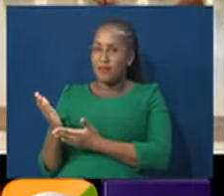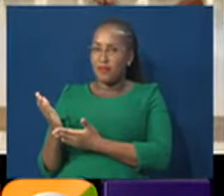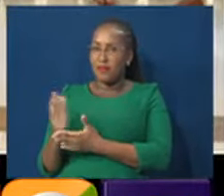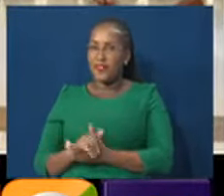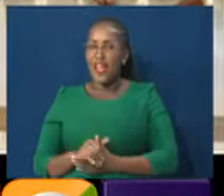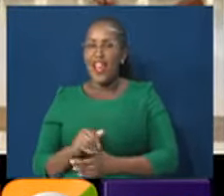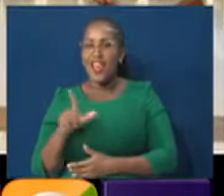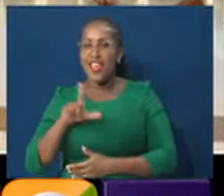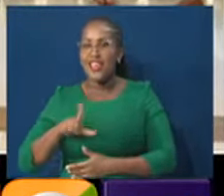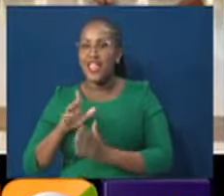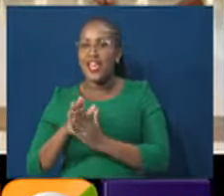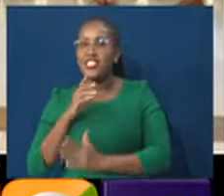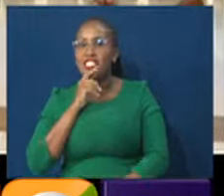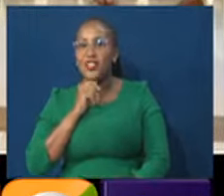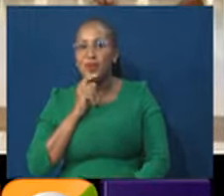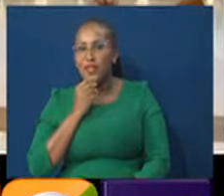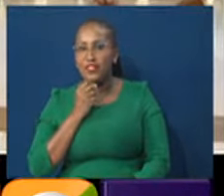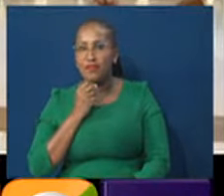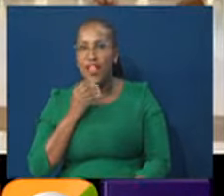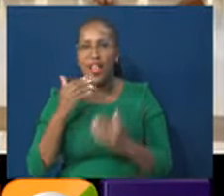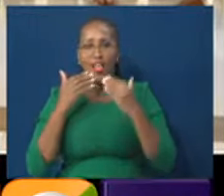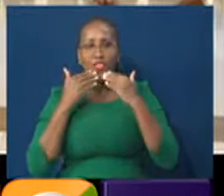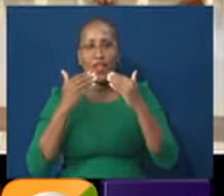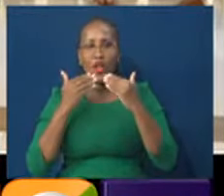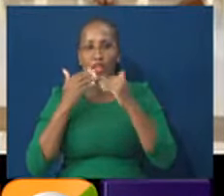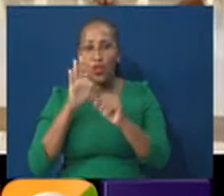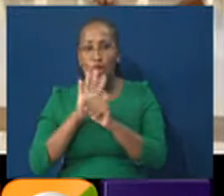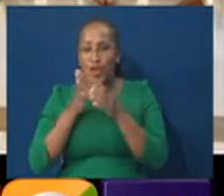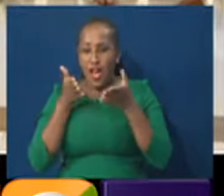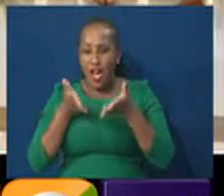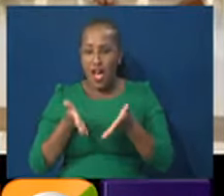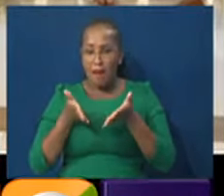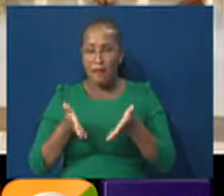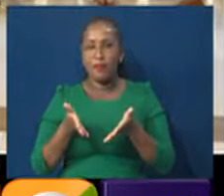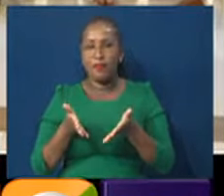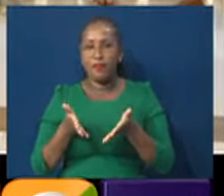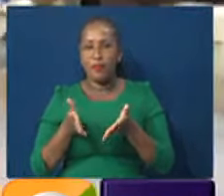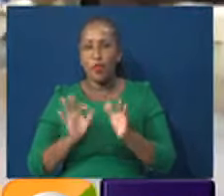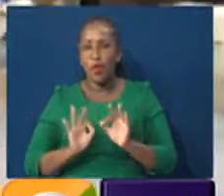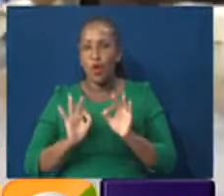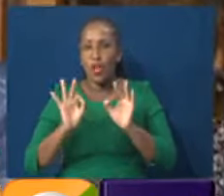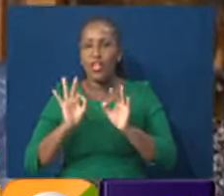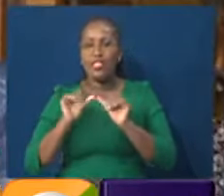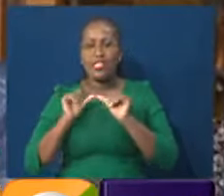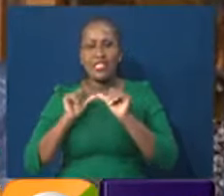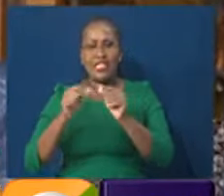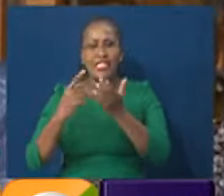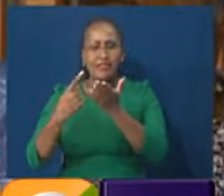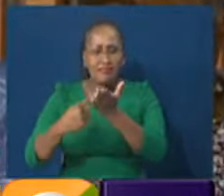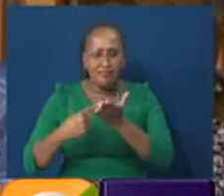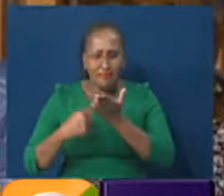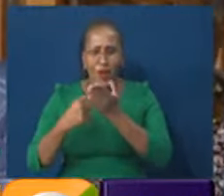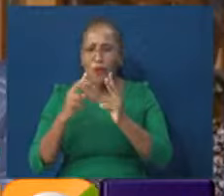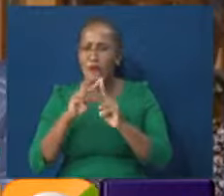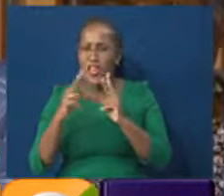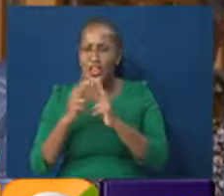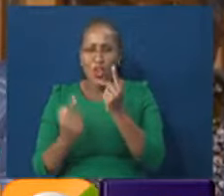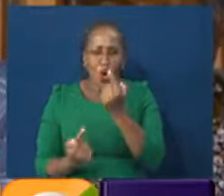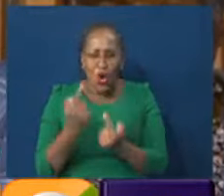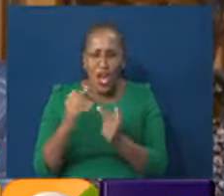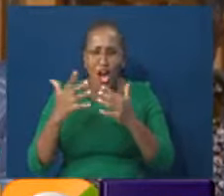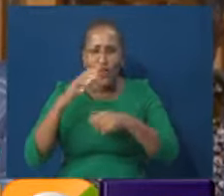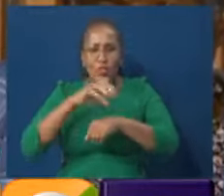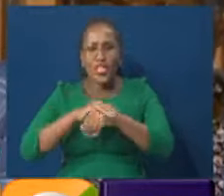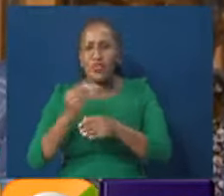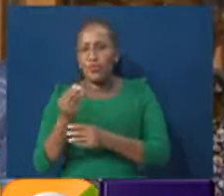gentleman? Thank you very much. Right here at Charter Hall, the debate is still hot on how to put food on the table,